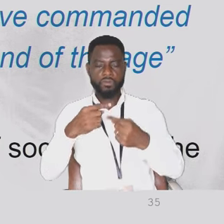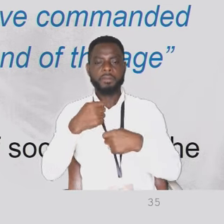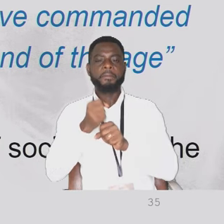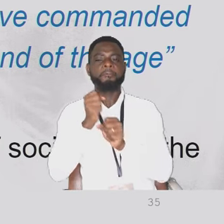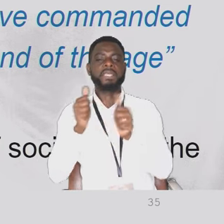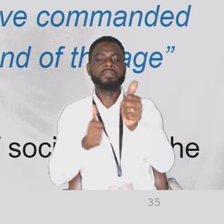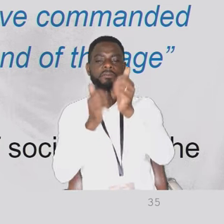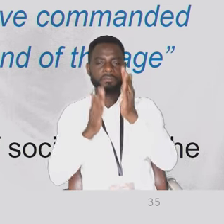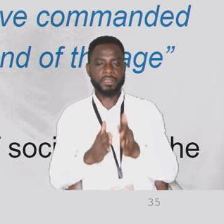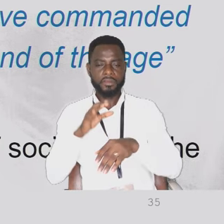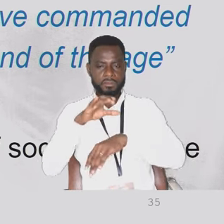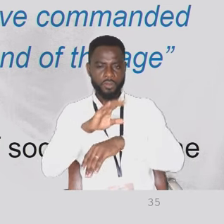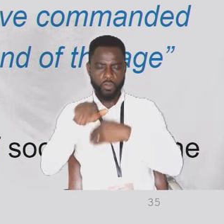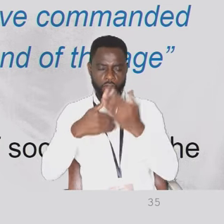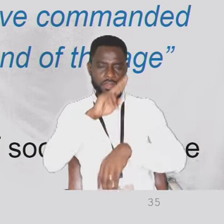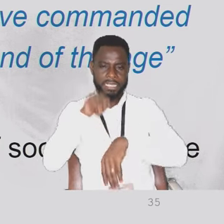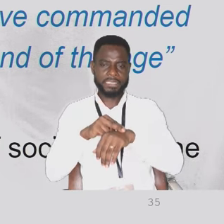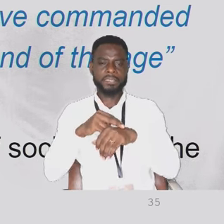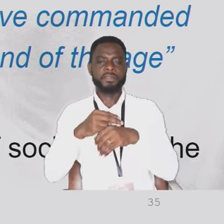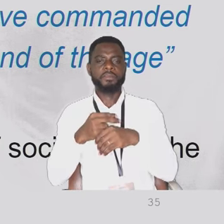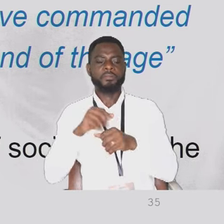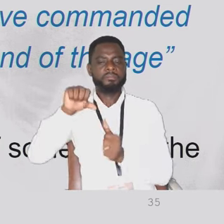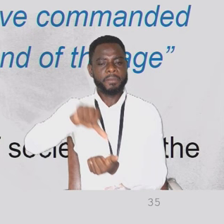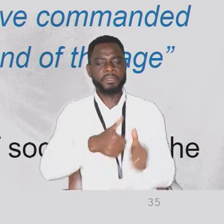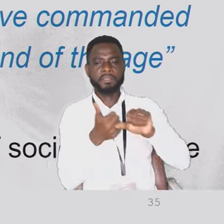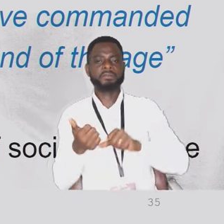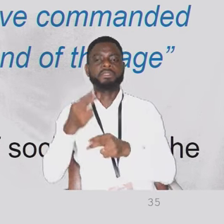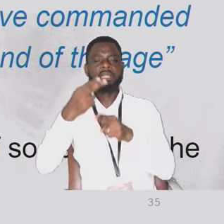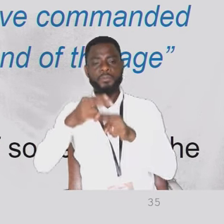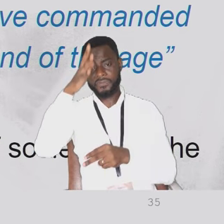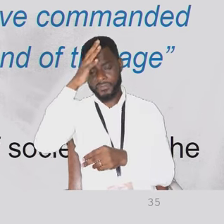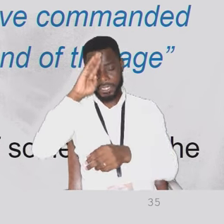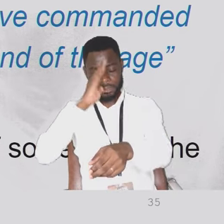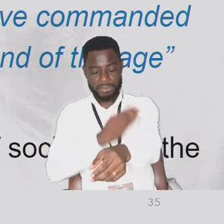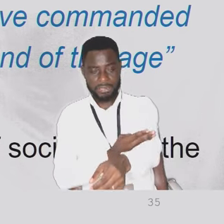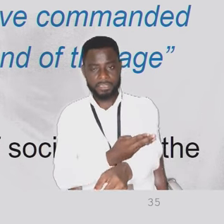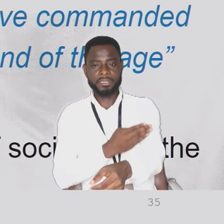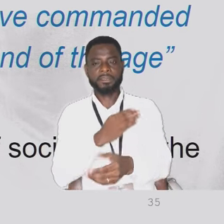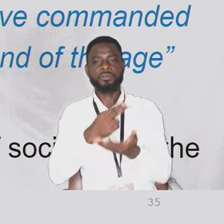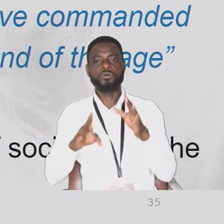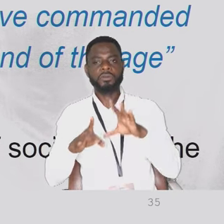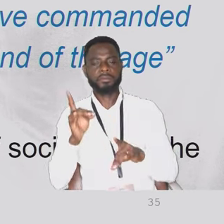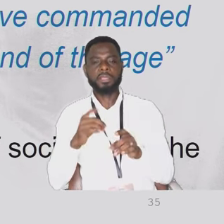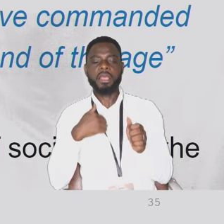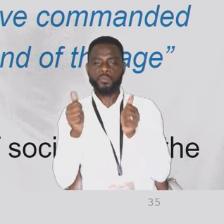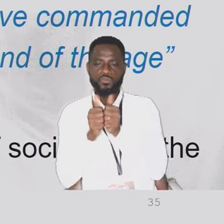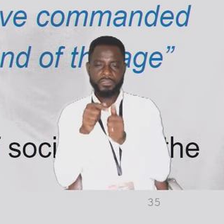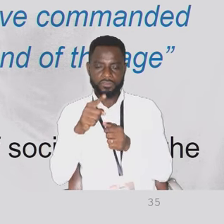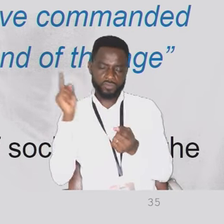name of the Father, the Son, and the Holy Spirit, and teaching them to observe what I have commanded you to do. I am with you from this time to the end of this